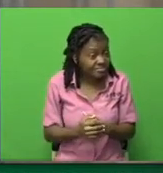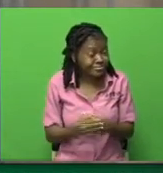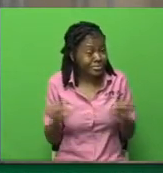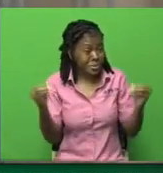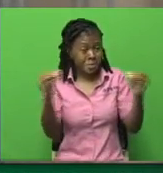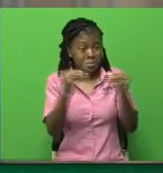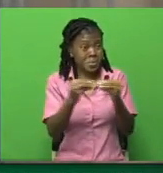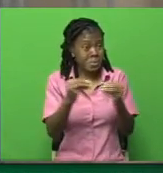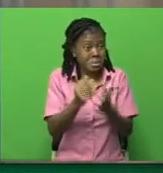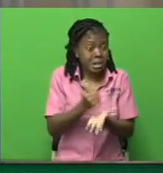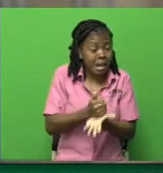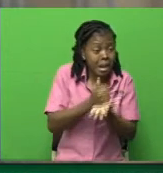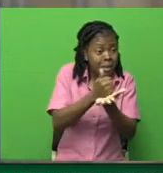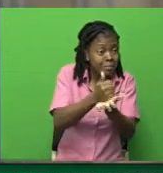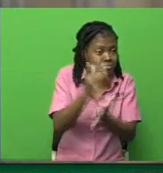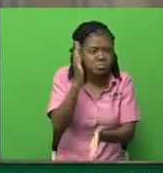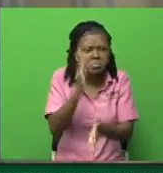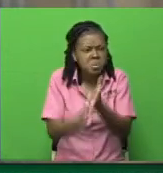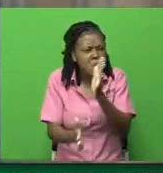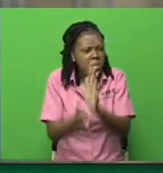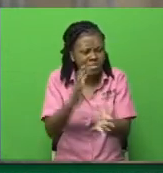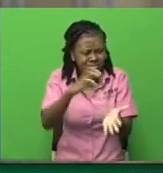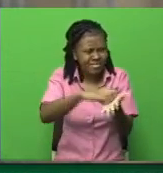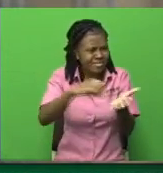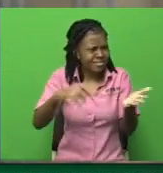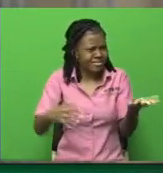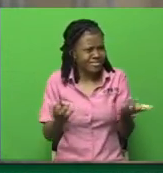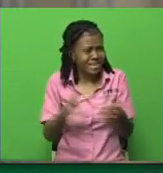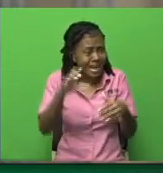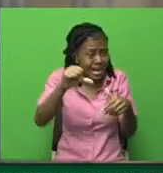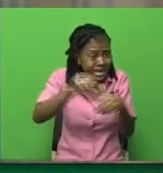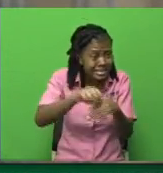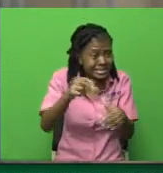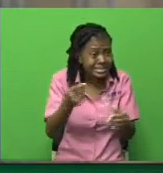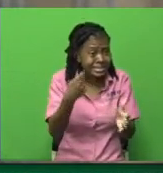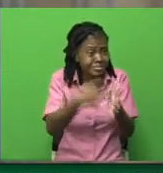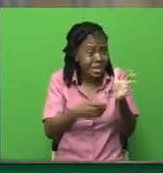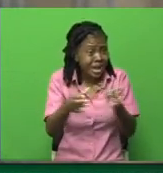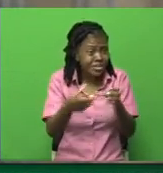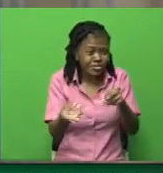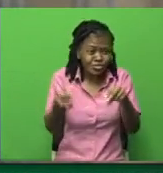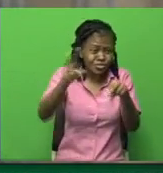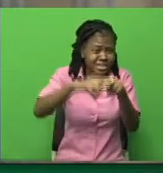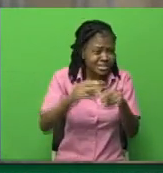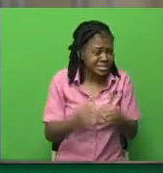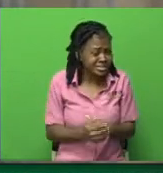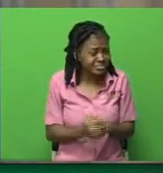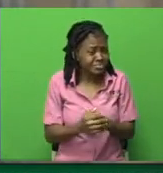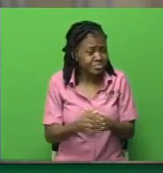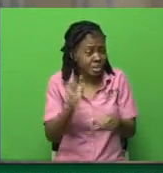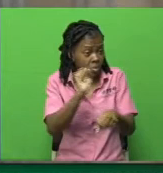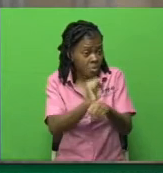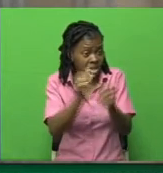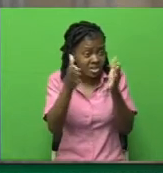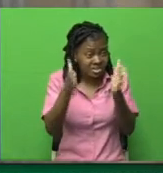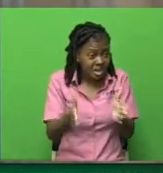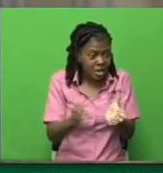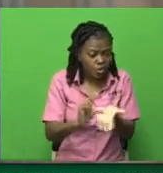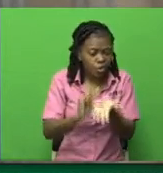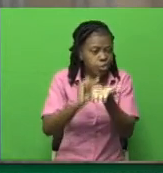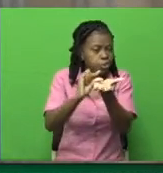subsidies raise fewer prices yet again and offer unions almost less than minimum wage